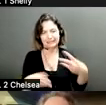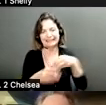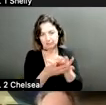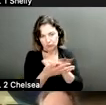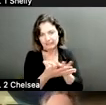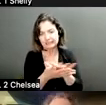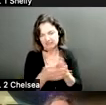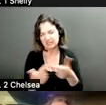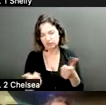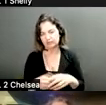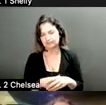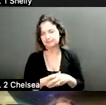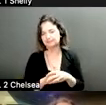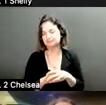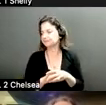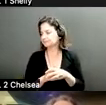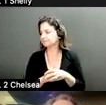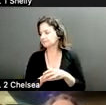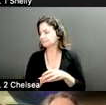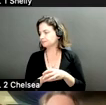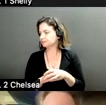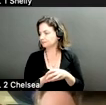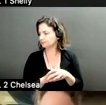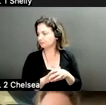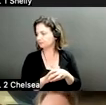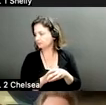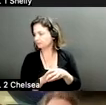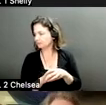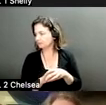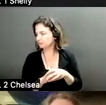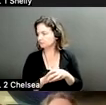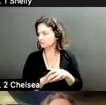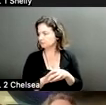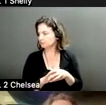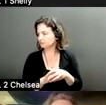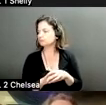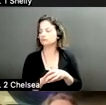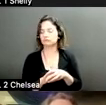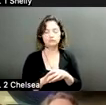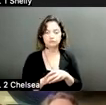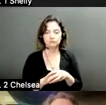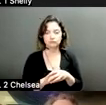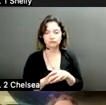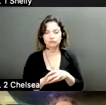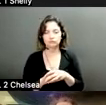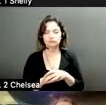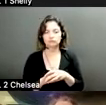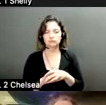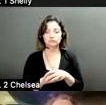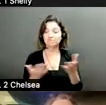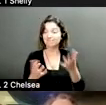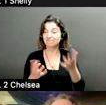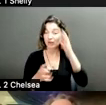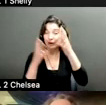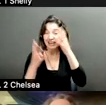things like that. So creative ways of describing stuff. I like